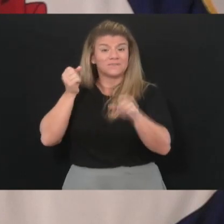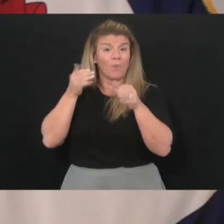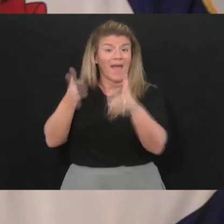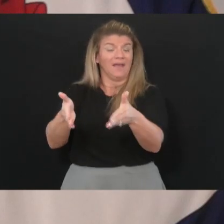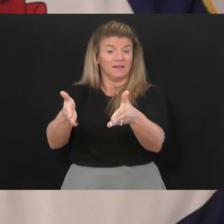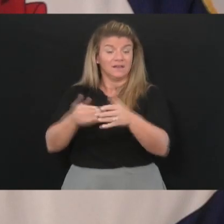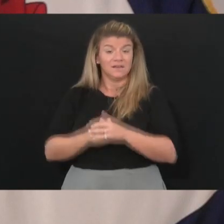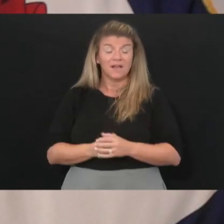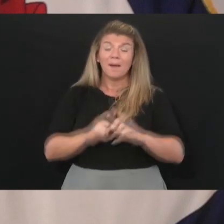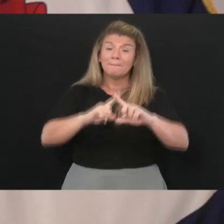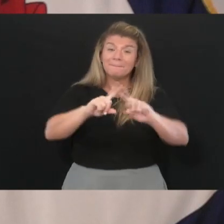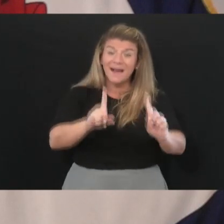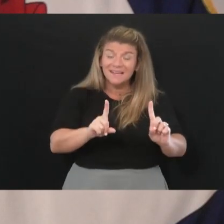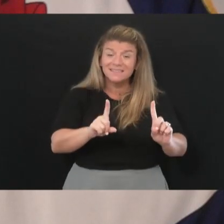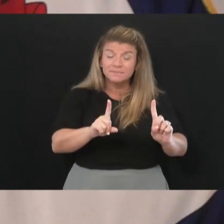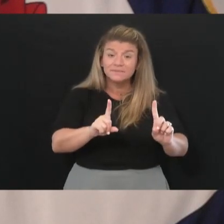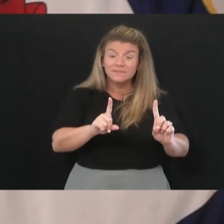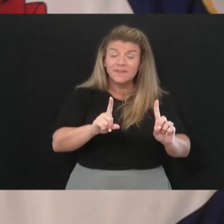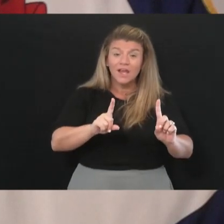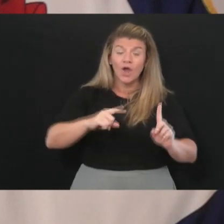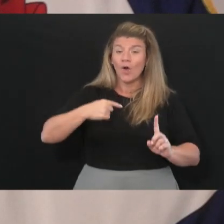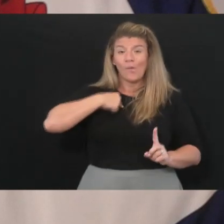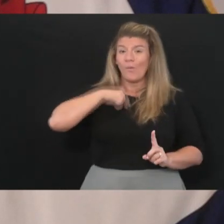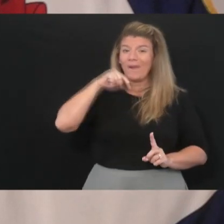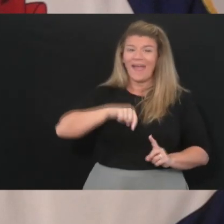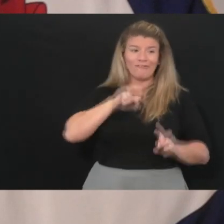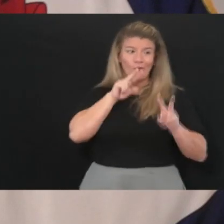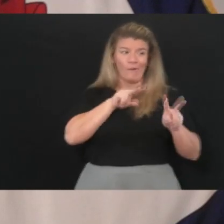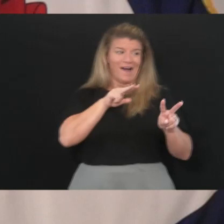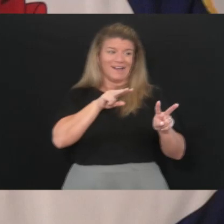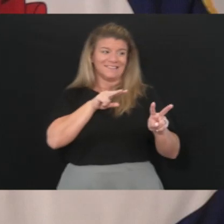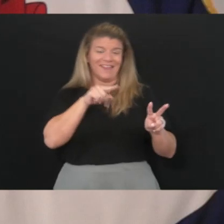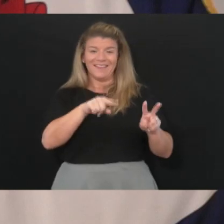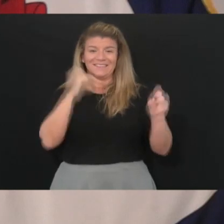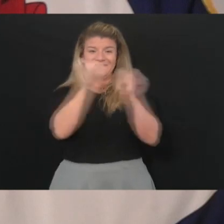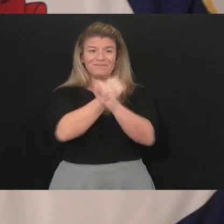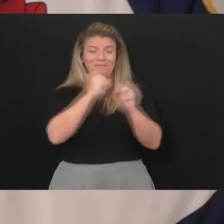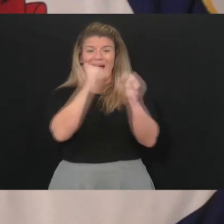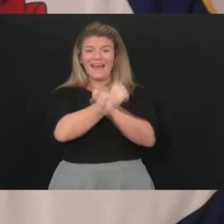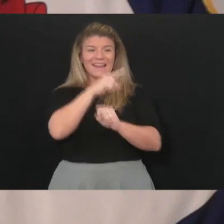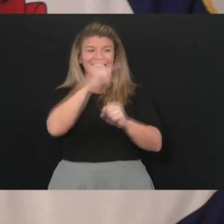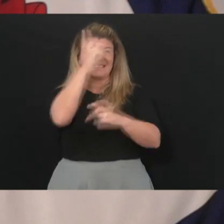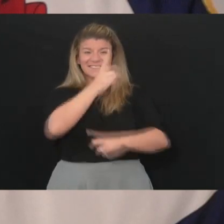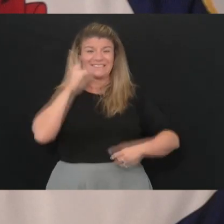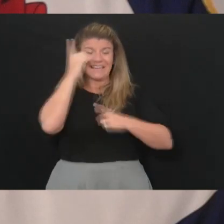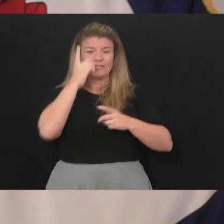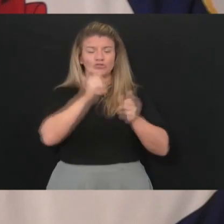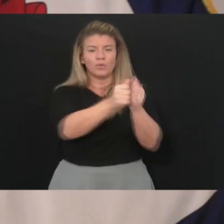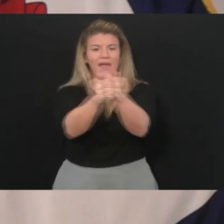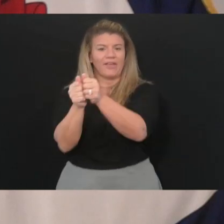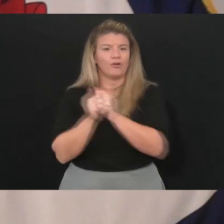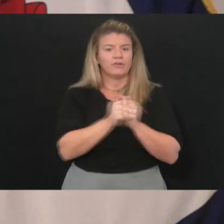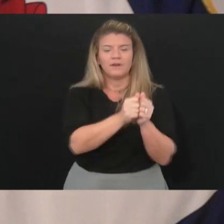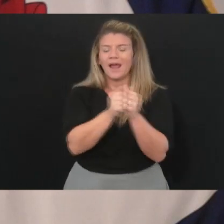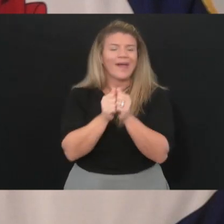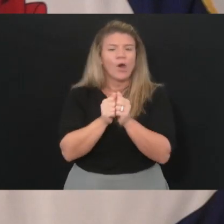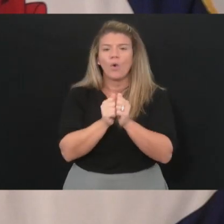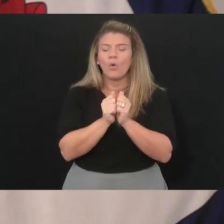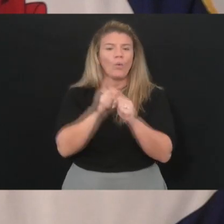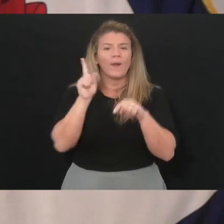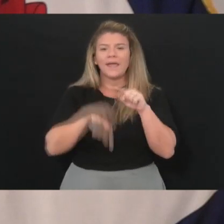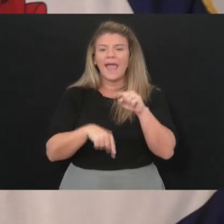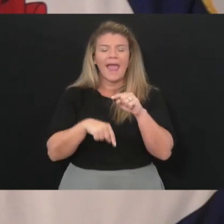of the day, we've got to do this. We've got to fight this battle together. We can't turn this into a food fight where people on one